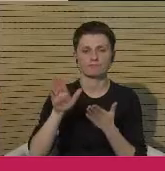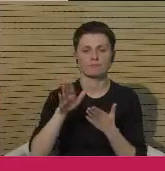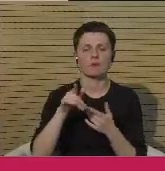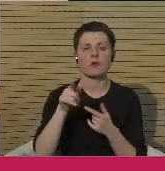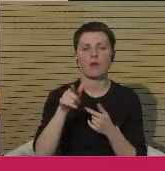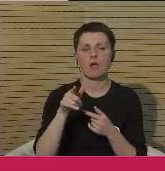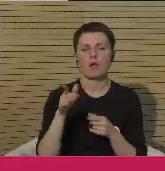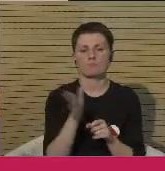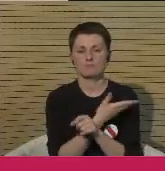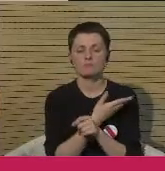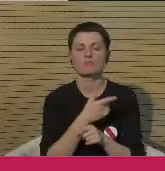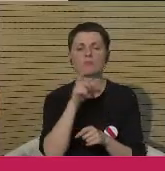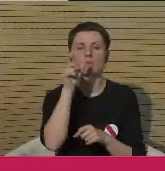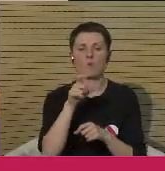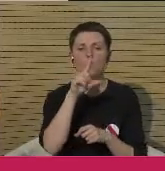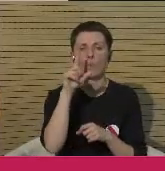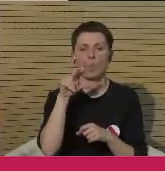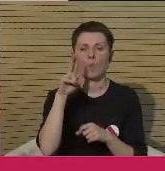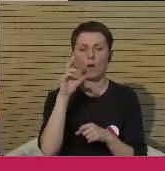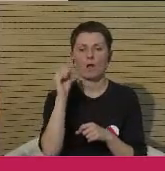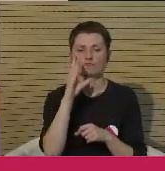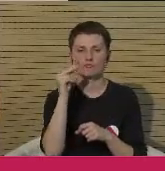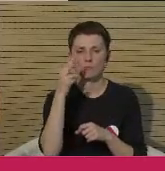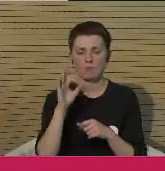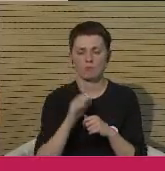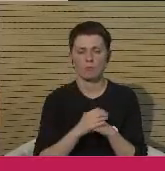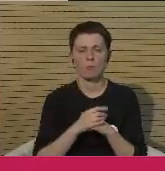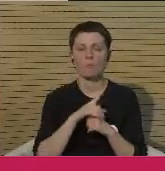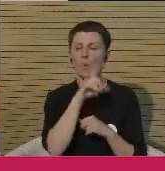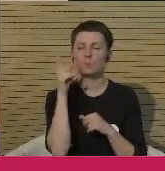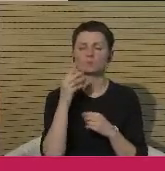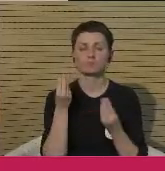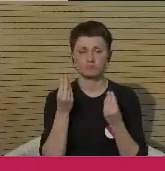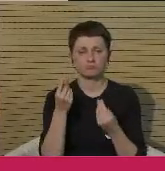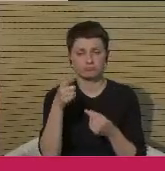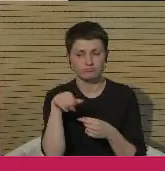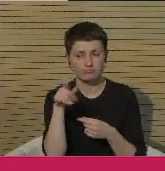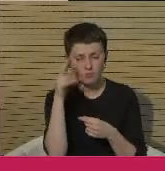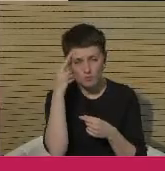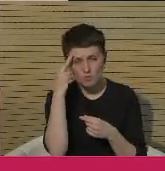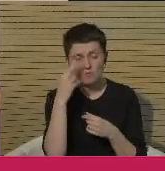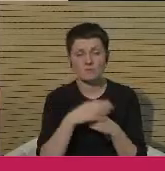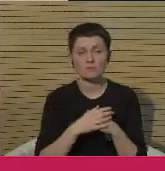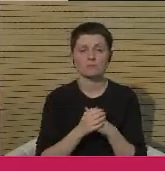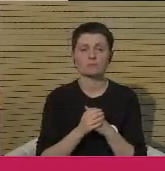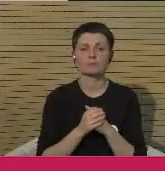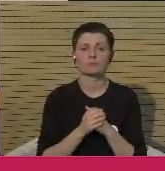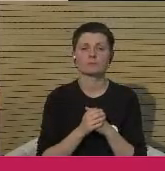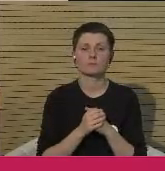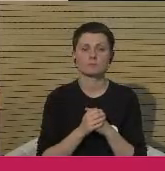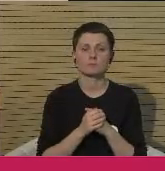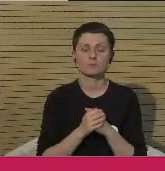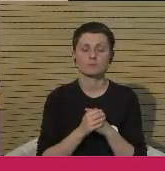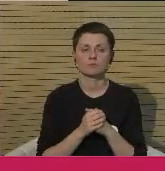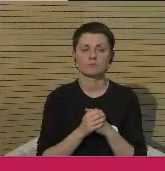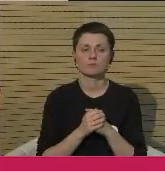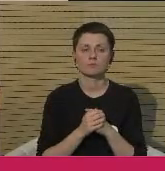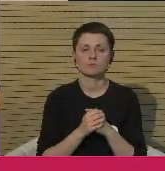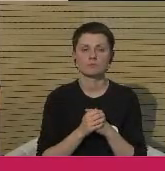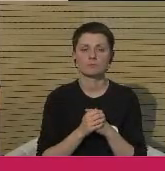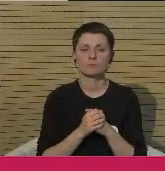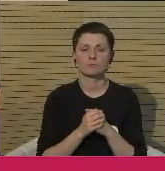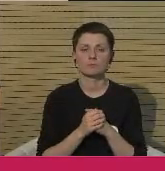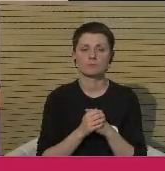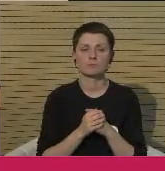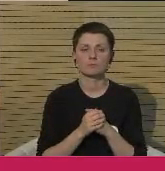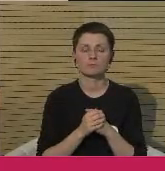This is one idea that needs perhaps to come back to public debate when